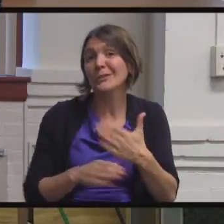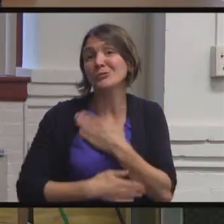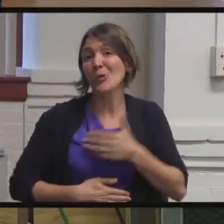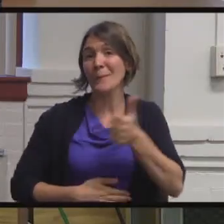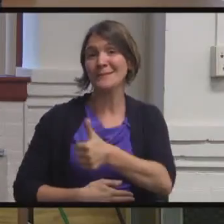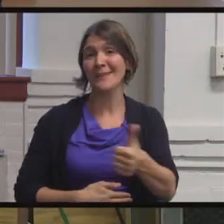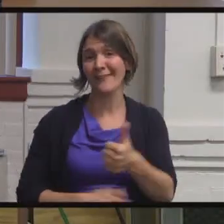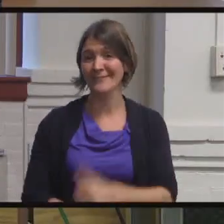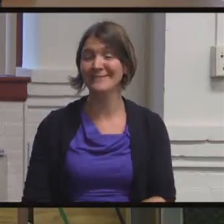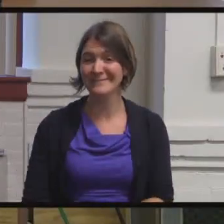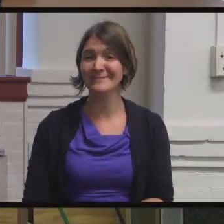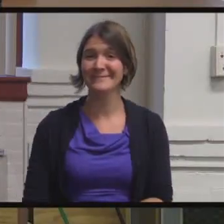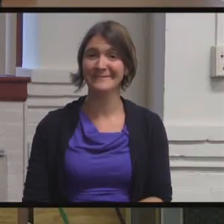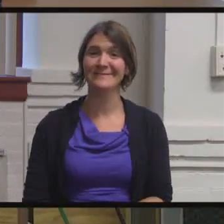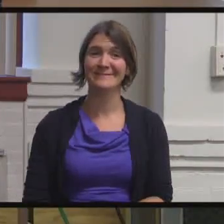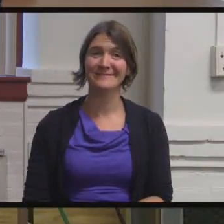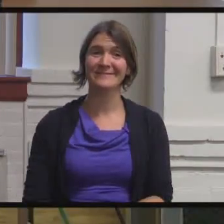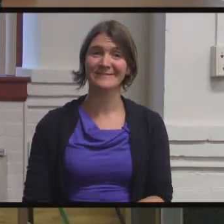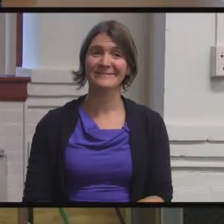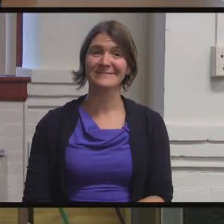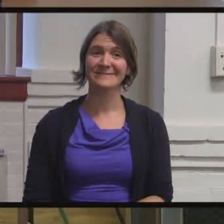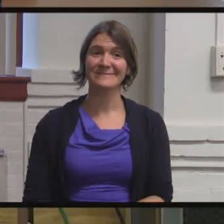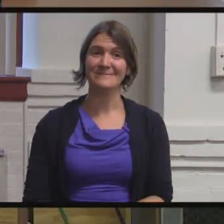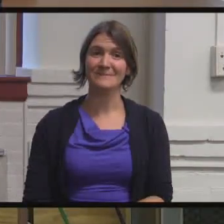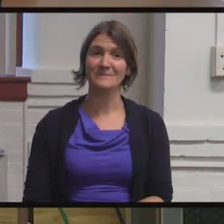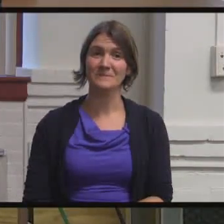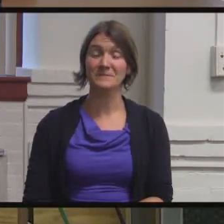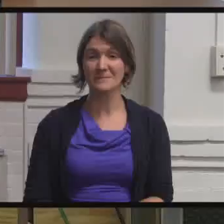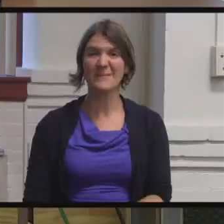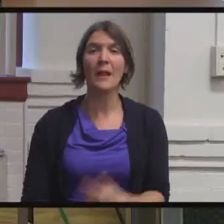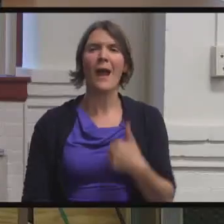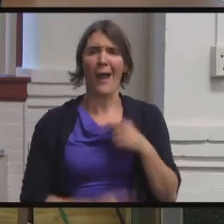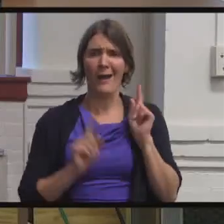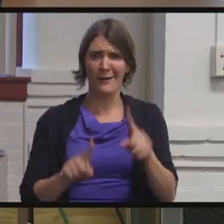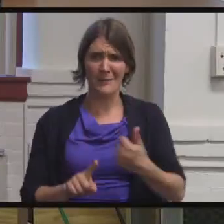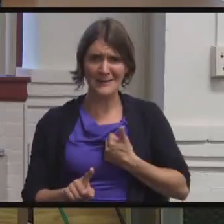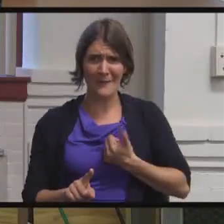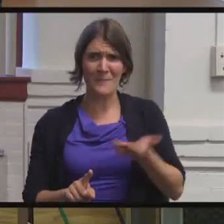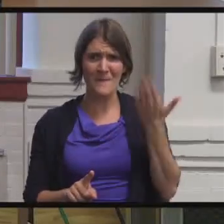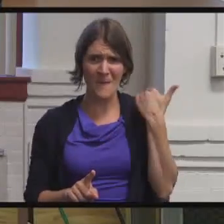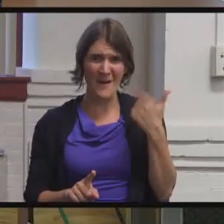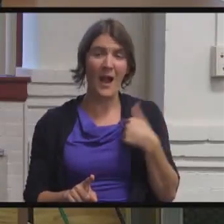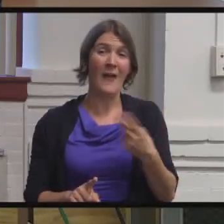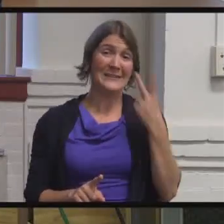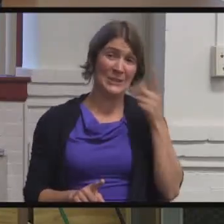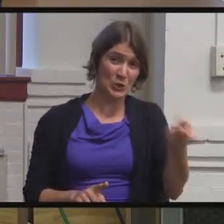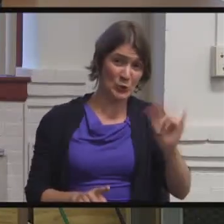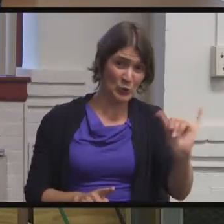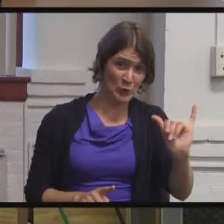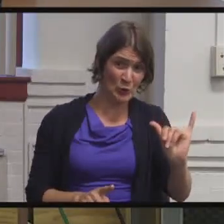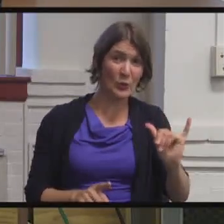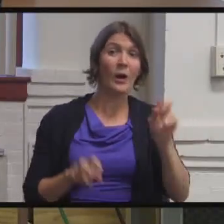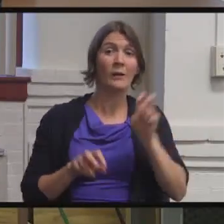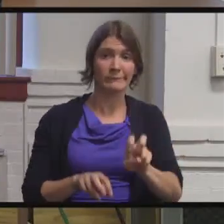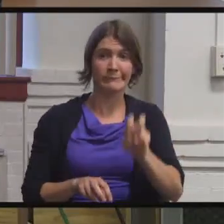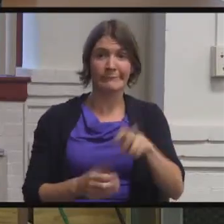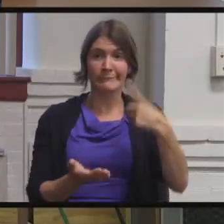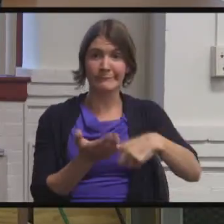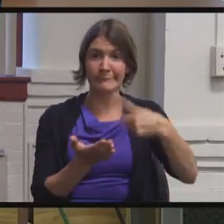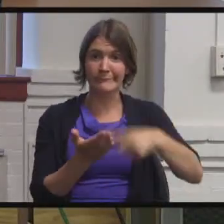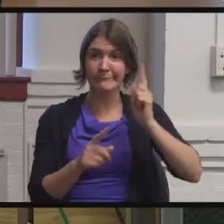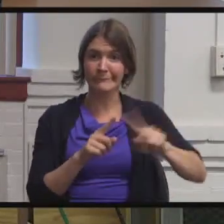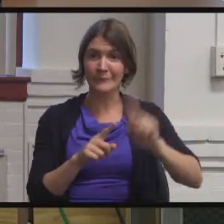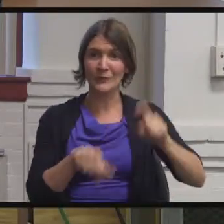day. And, you know, I've been before the board several times over